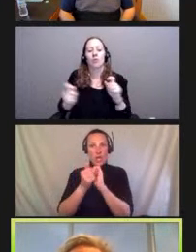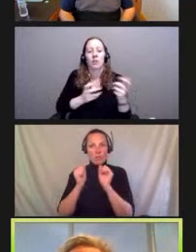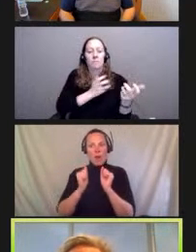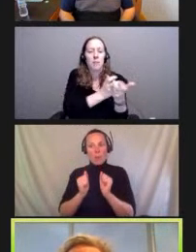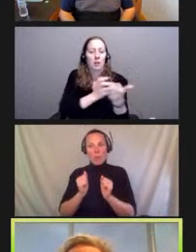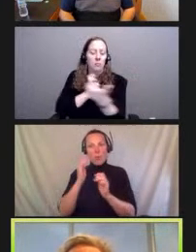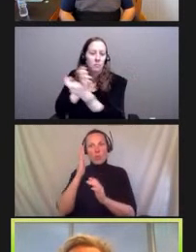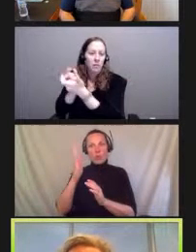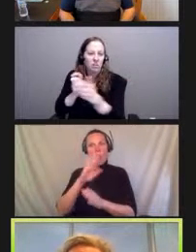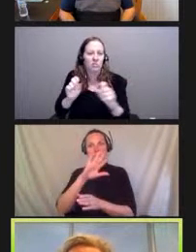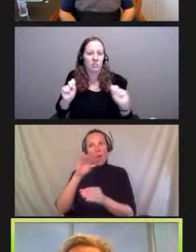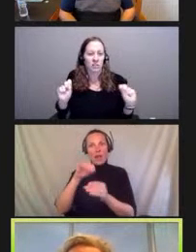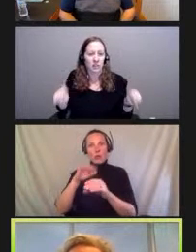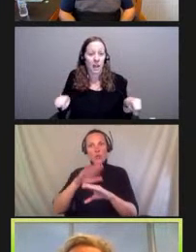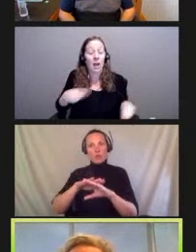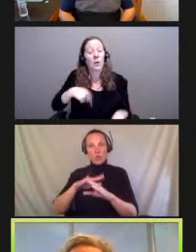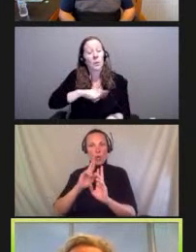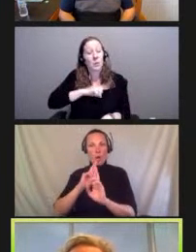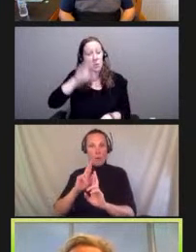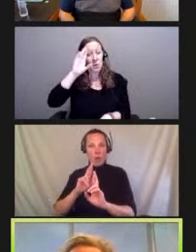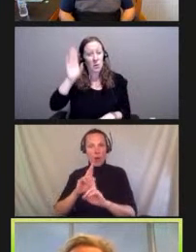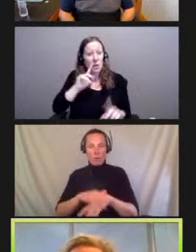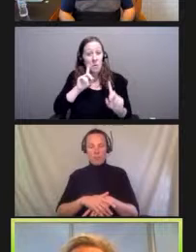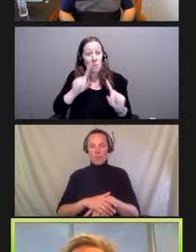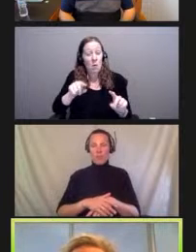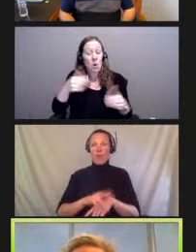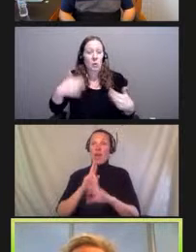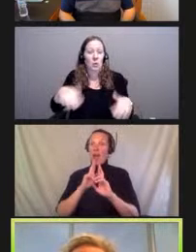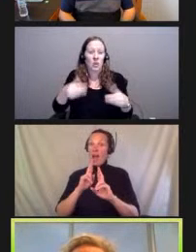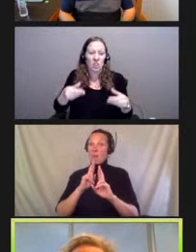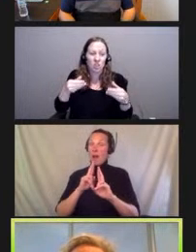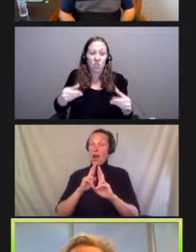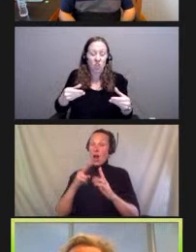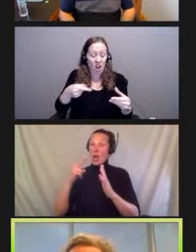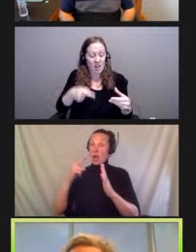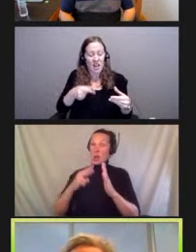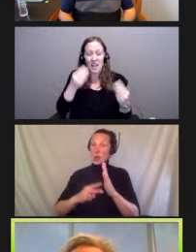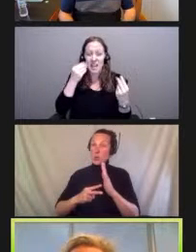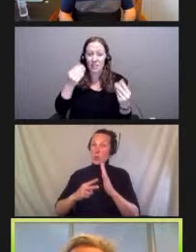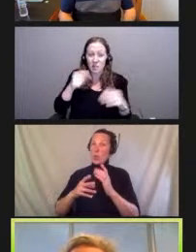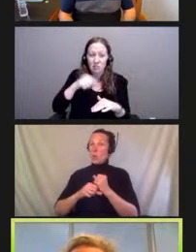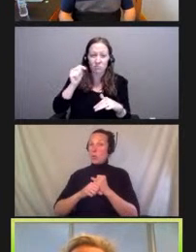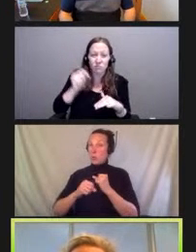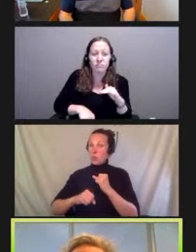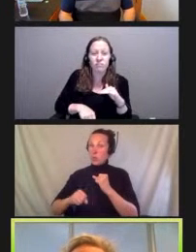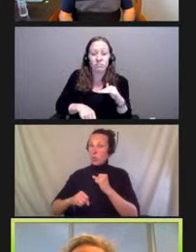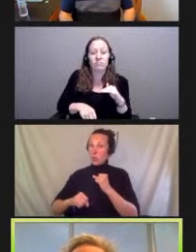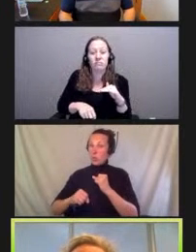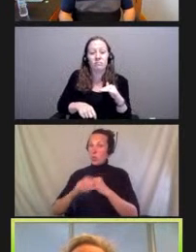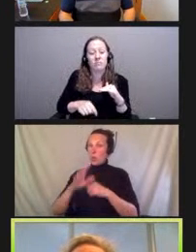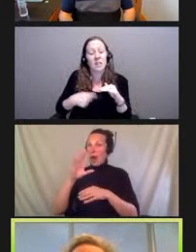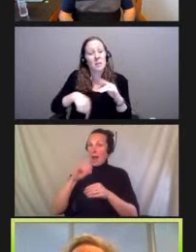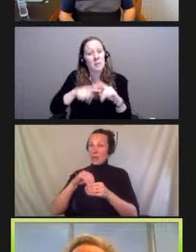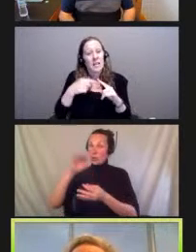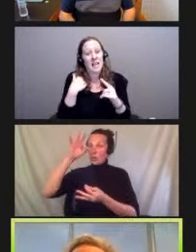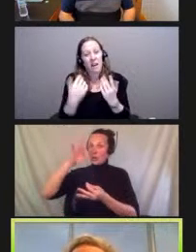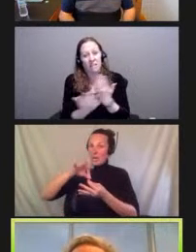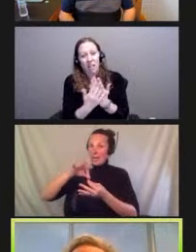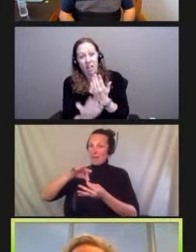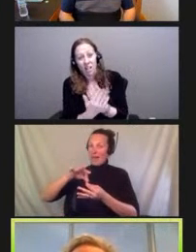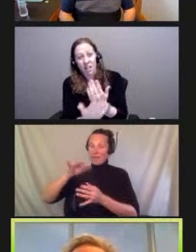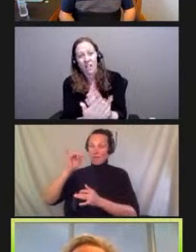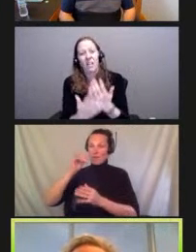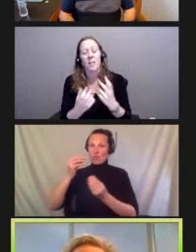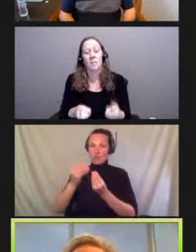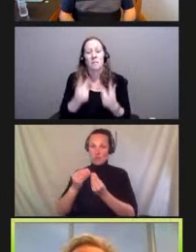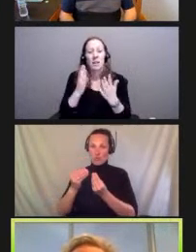report requires a lot of reading and contains a lot of detailed information, considering all the different supporting documents. So as Nicole mentioned